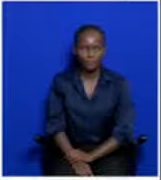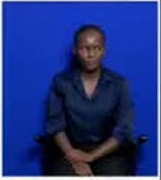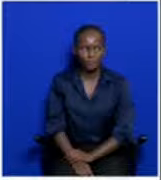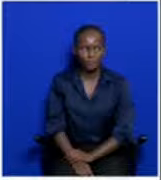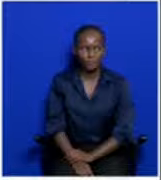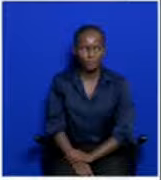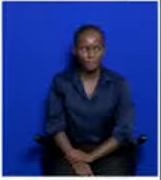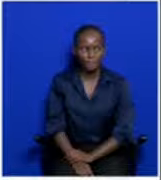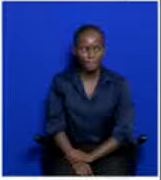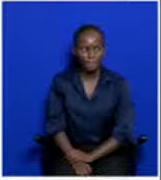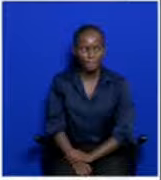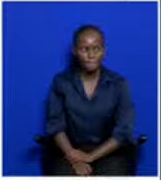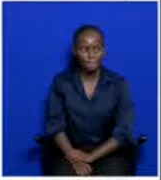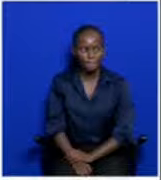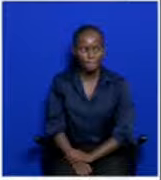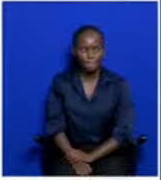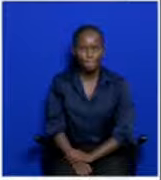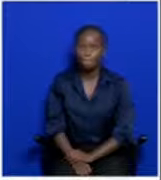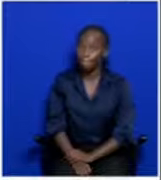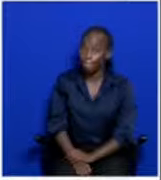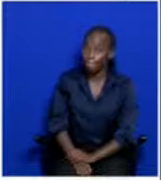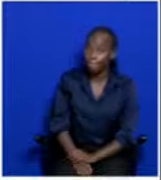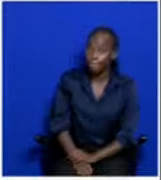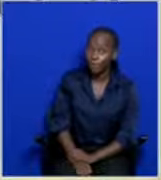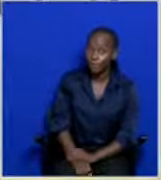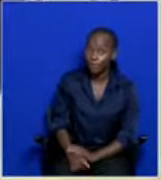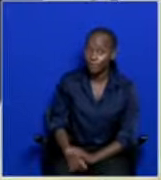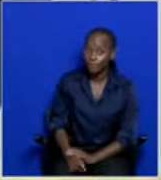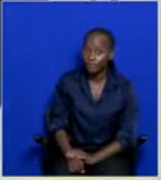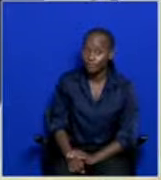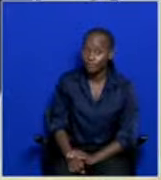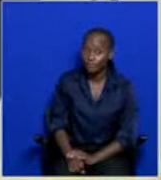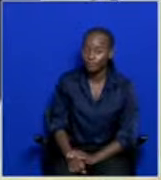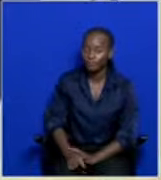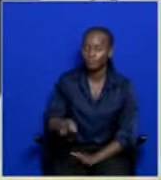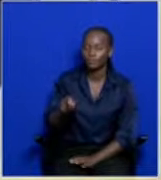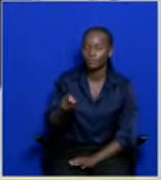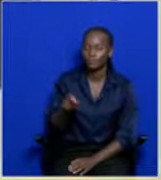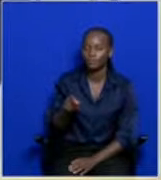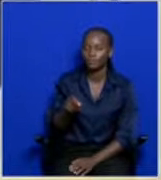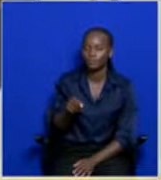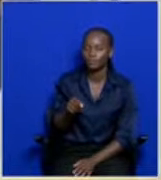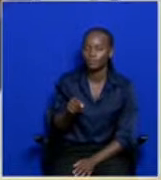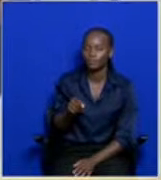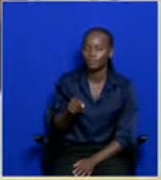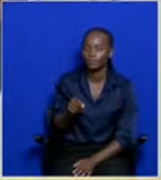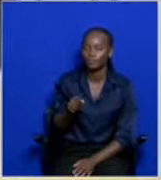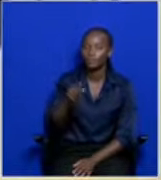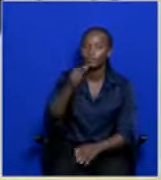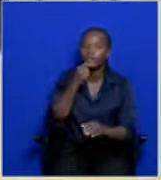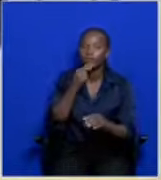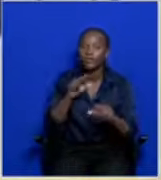make your point, please go ahead. this photo album is the one that